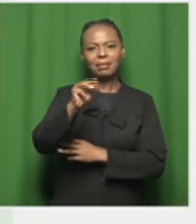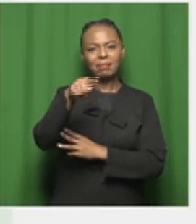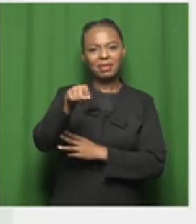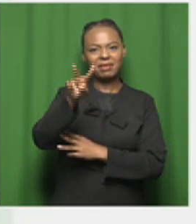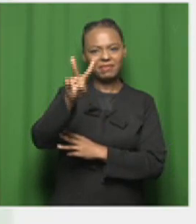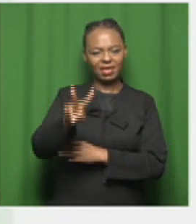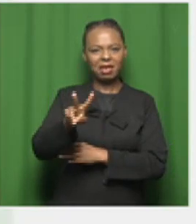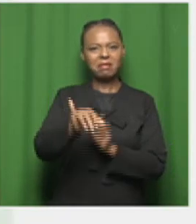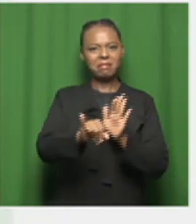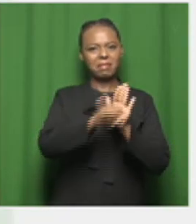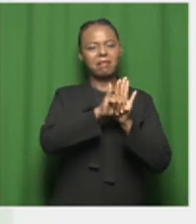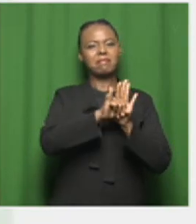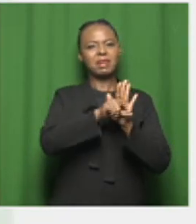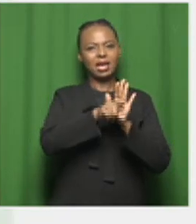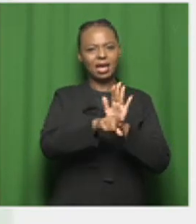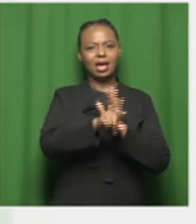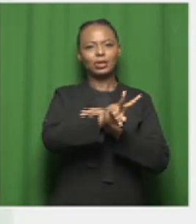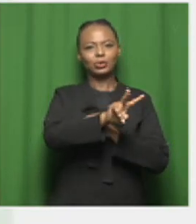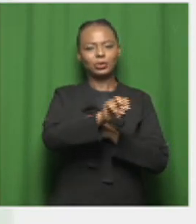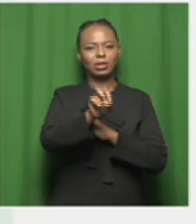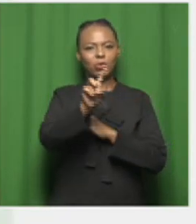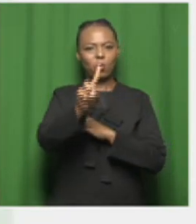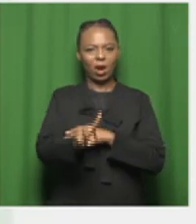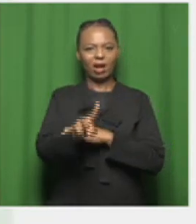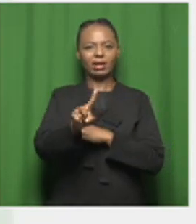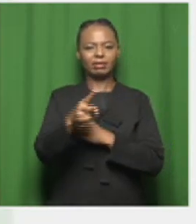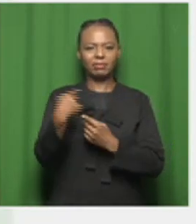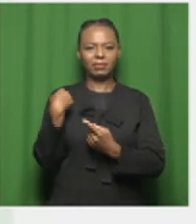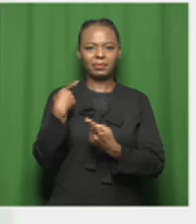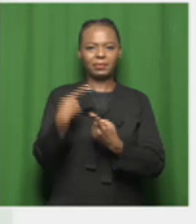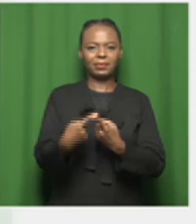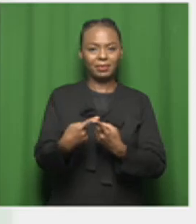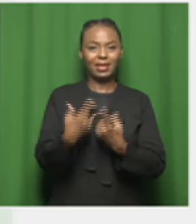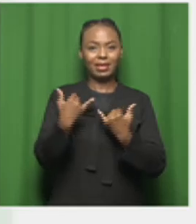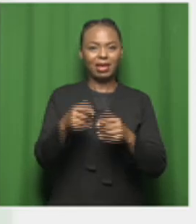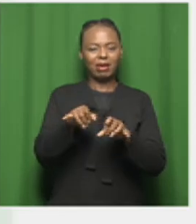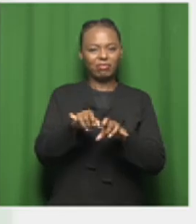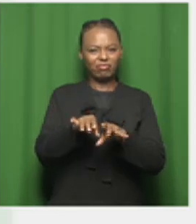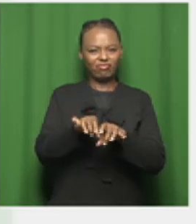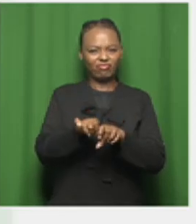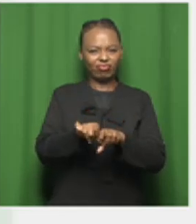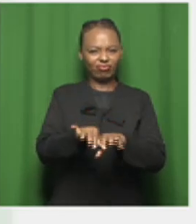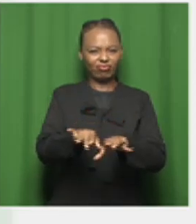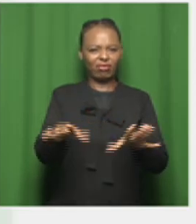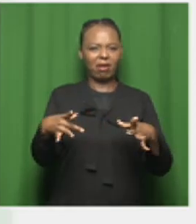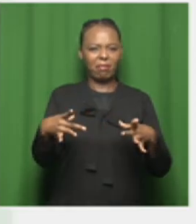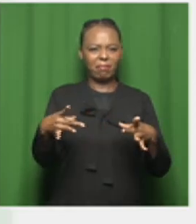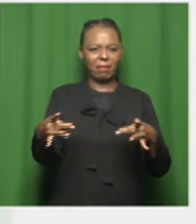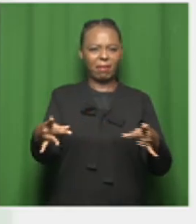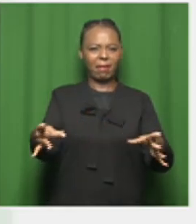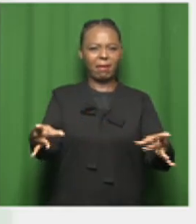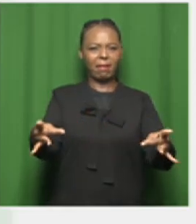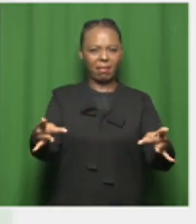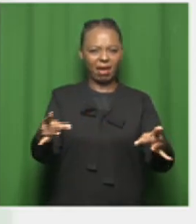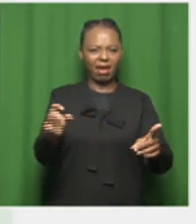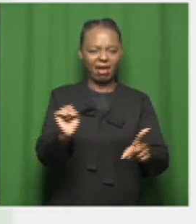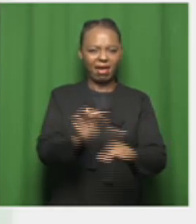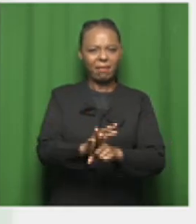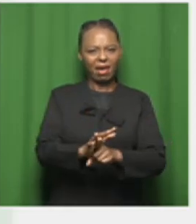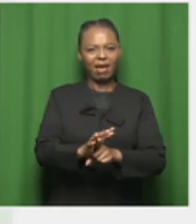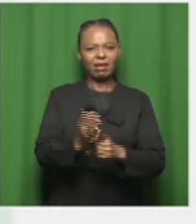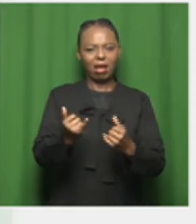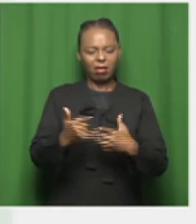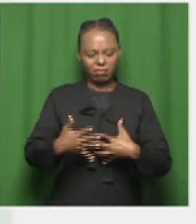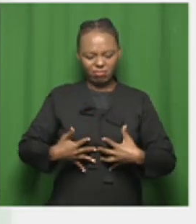and has since been recognized as a significant cause of respiratory illness worldwide. HMPV is mostly associated